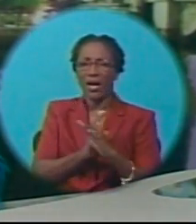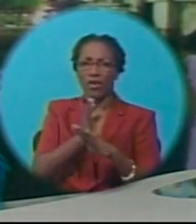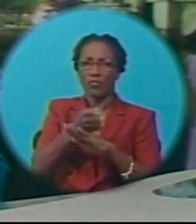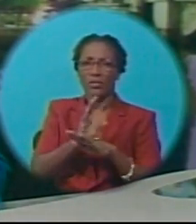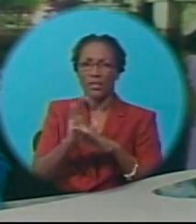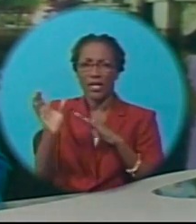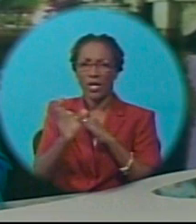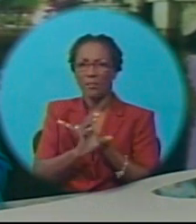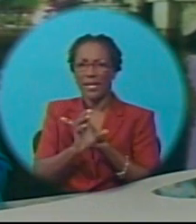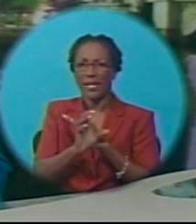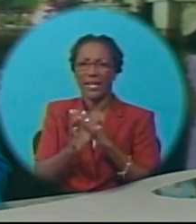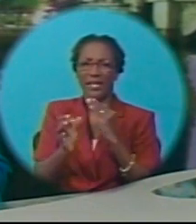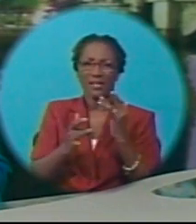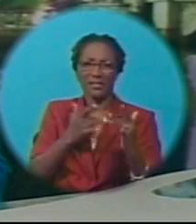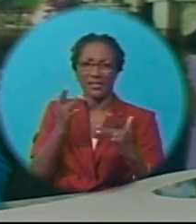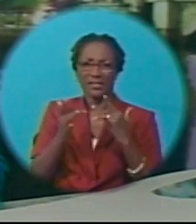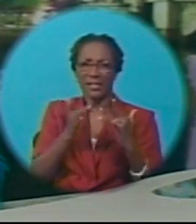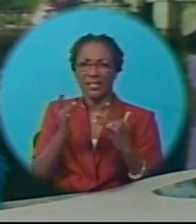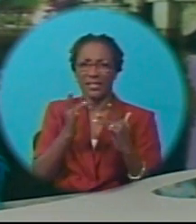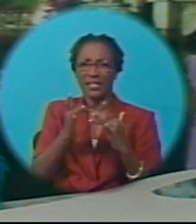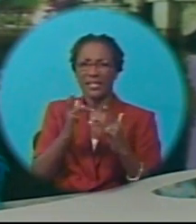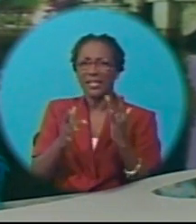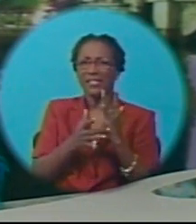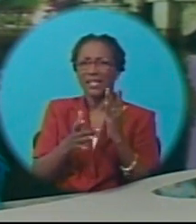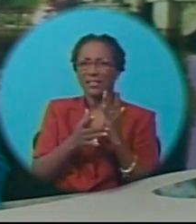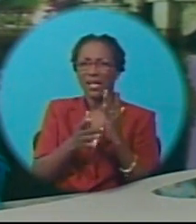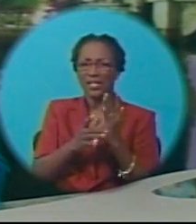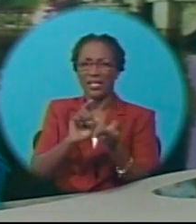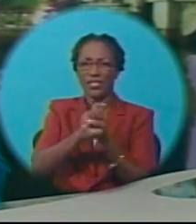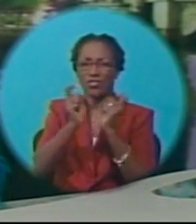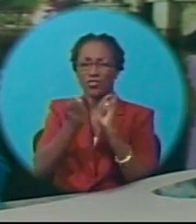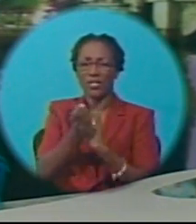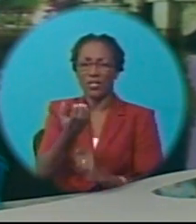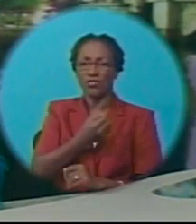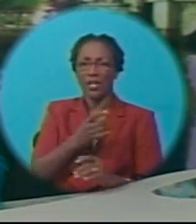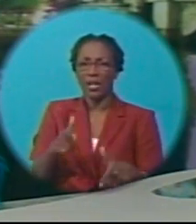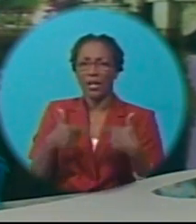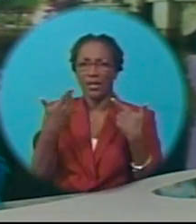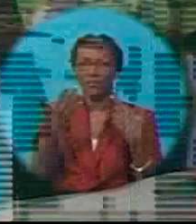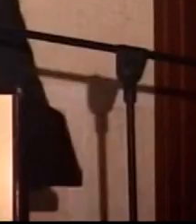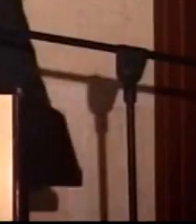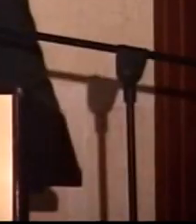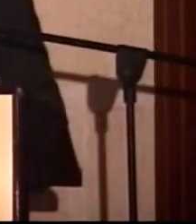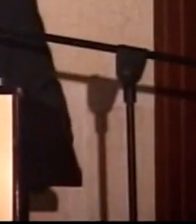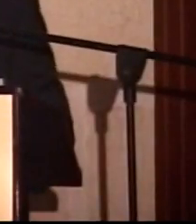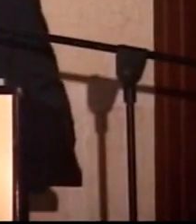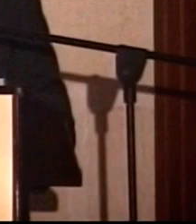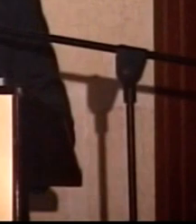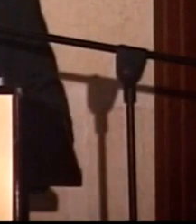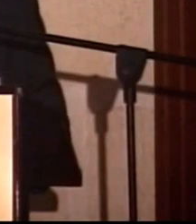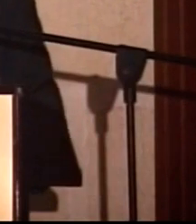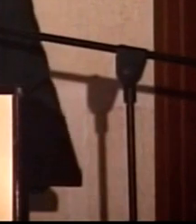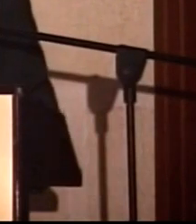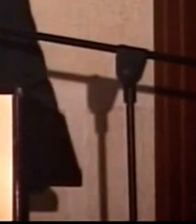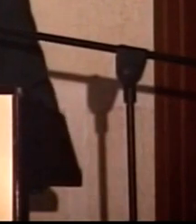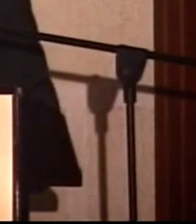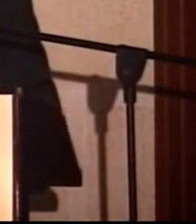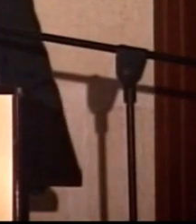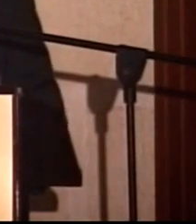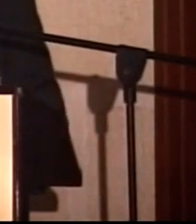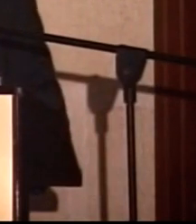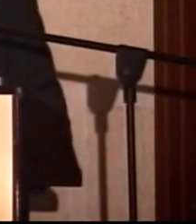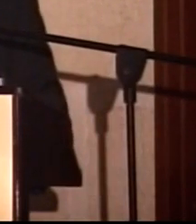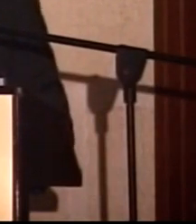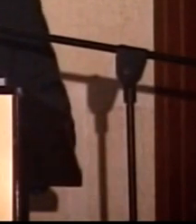says investments in technology have contributed to the transformation of lives. The key indicators reveal that considerable gains